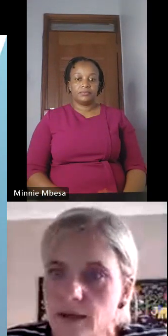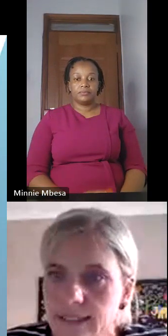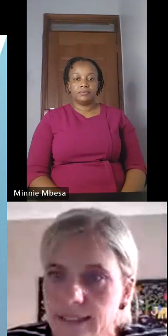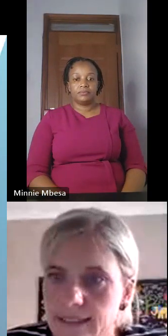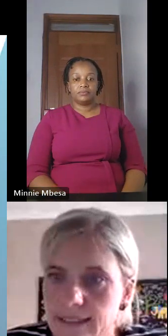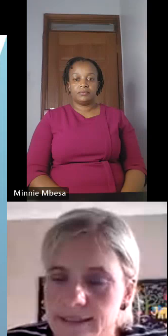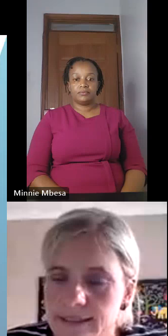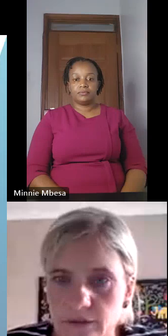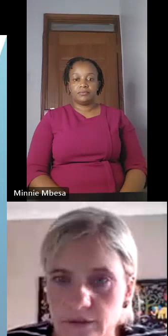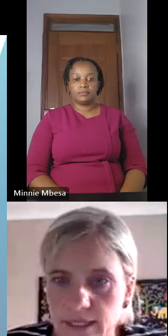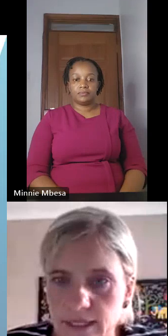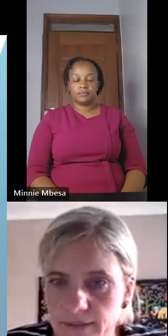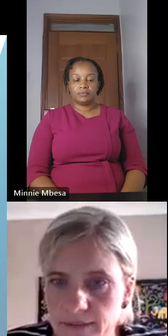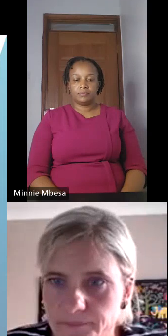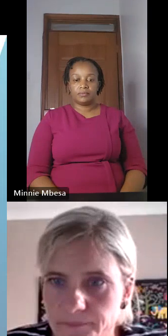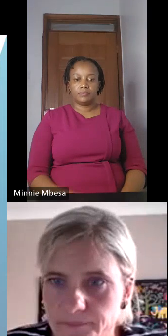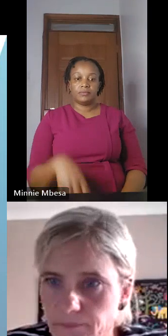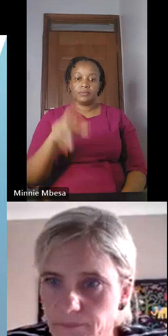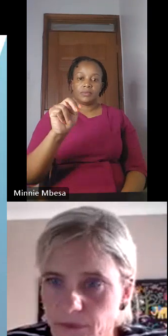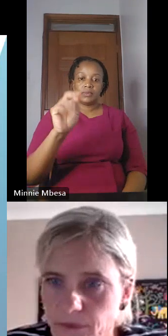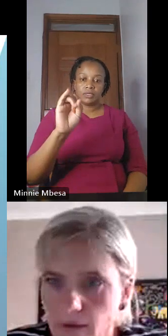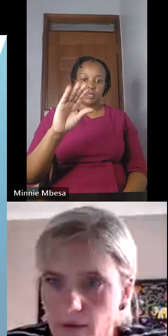Tugumi, Nicholas, can you hear me?